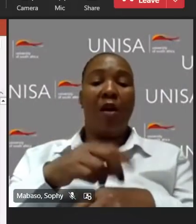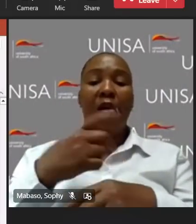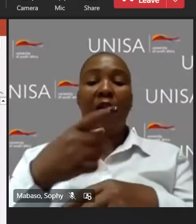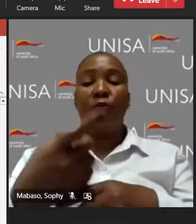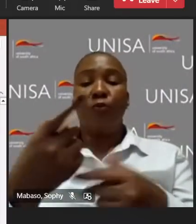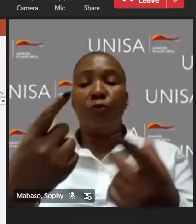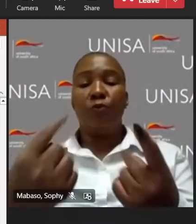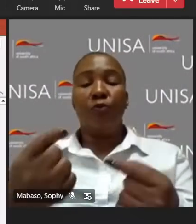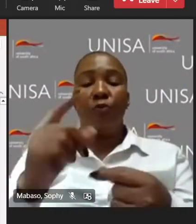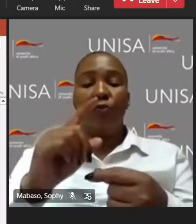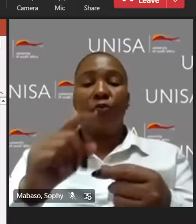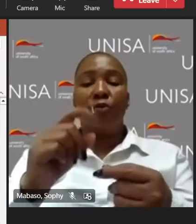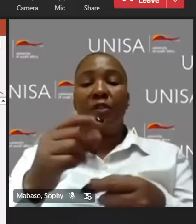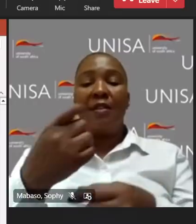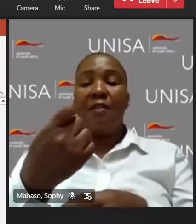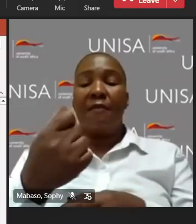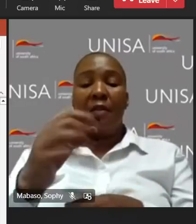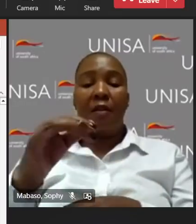your refund request.